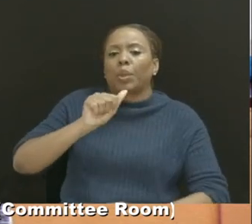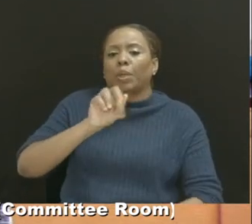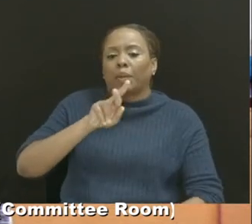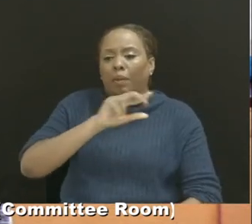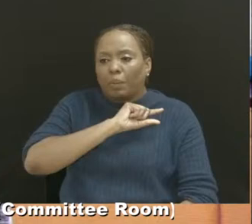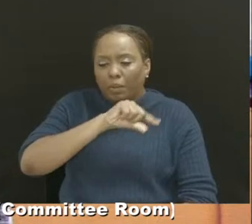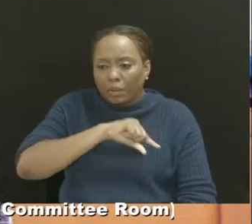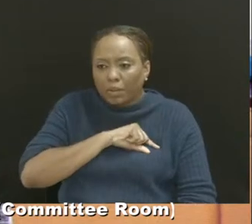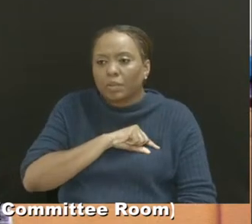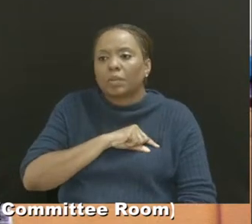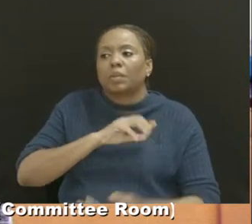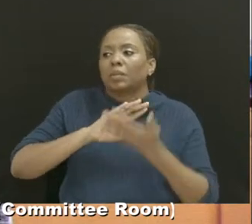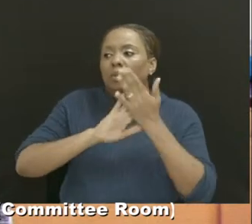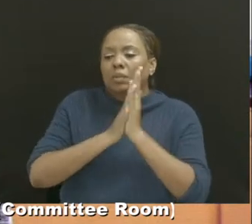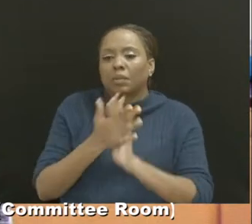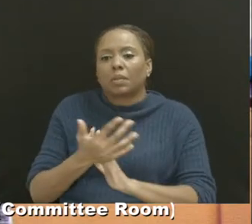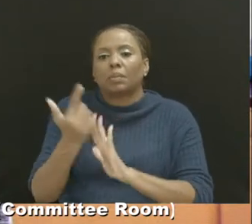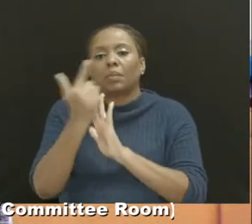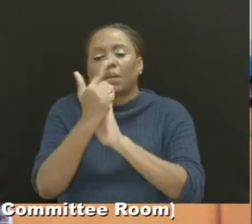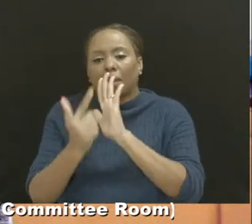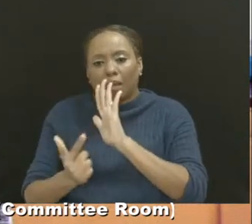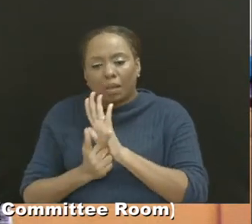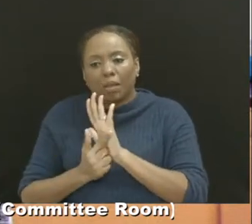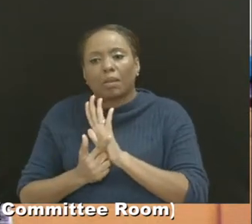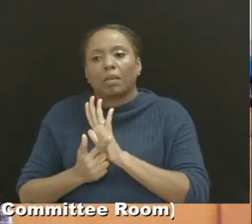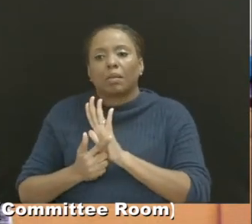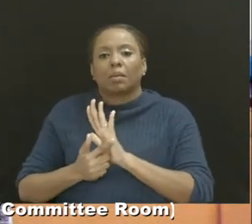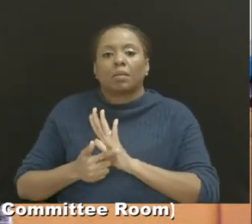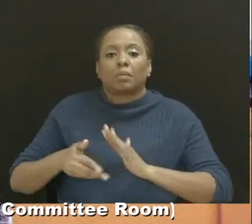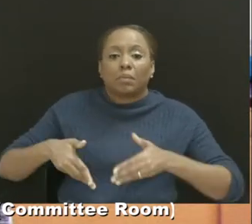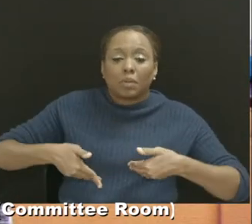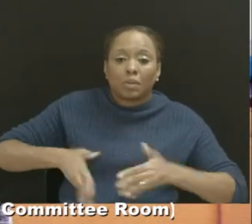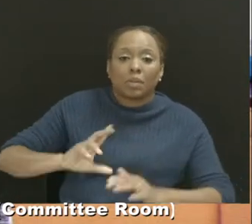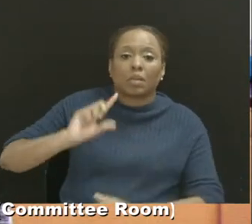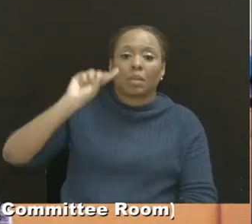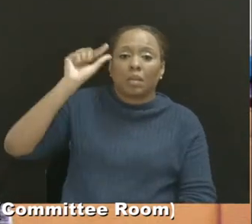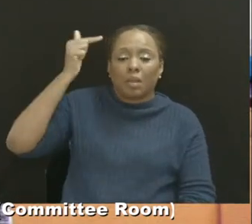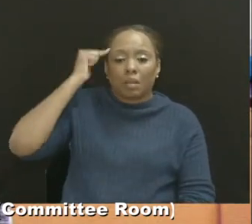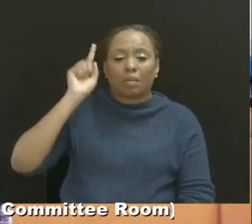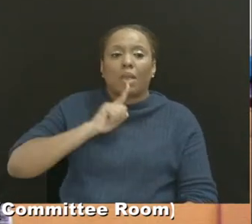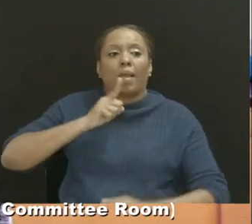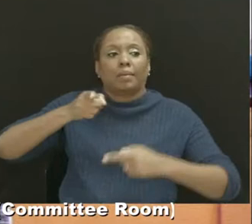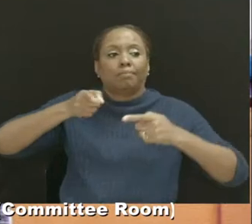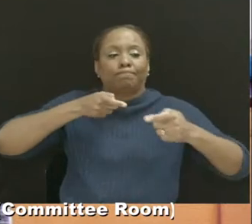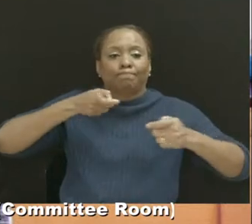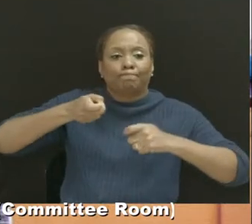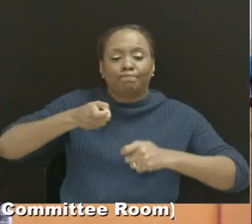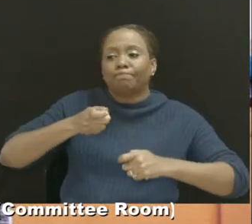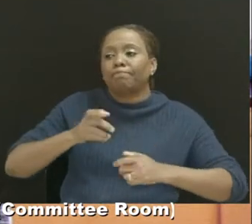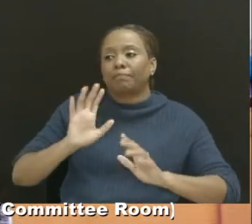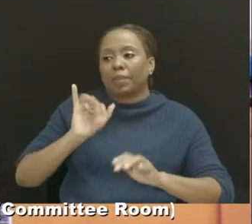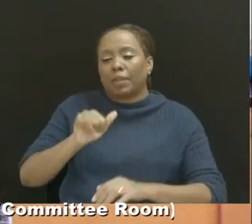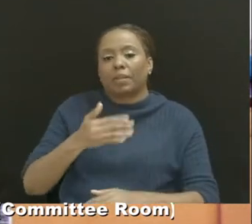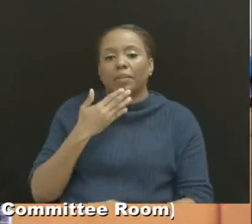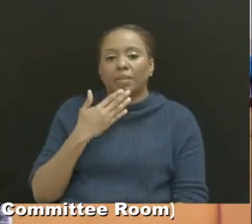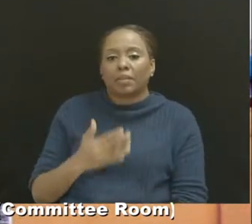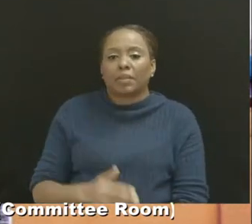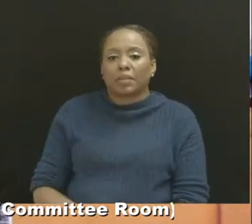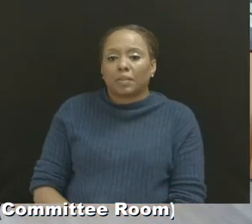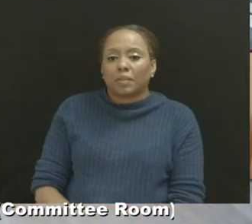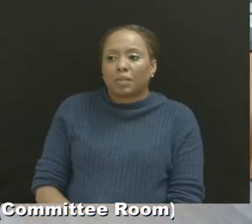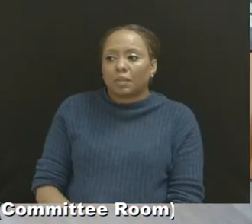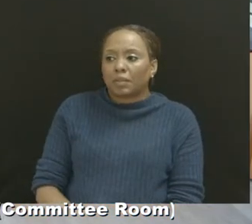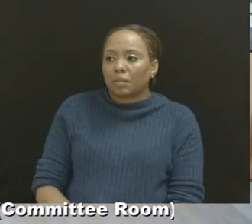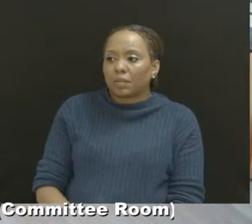eventually bringing legislation which would allow government to effectively regulate those type of activities. Thank you. Thank